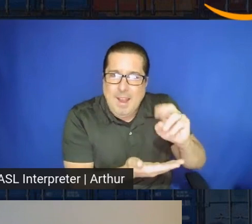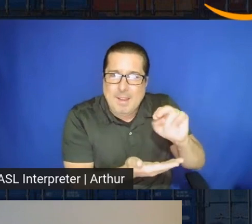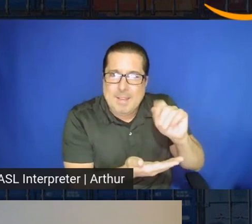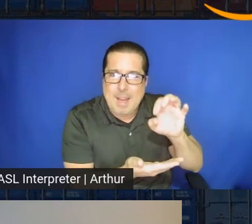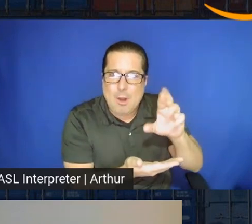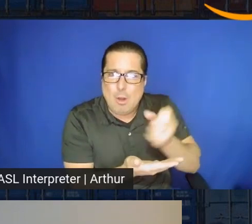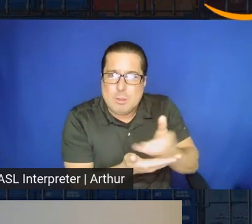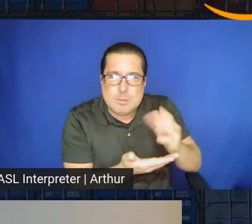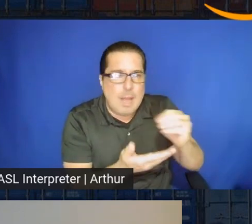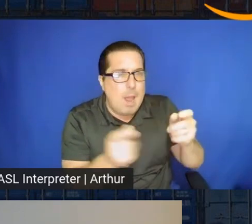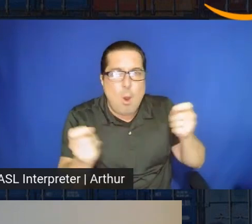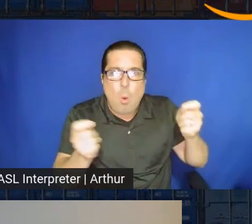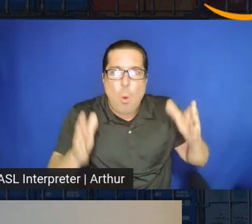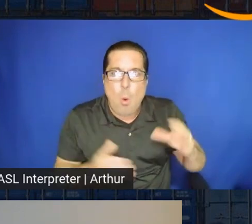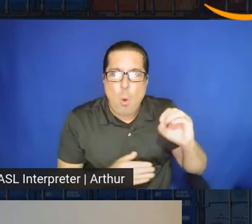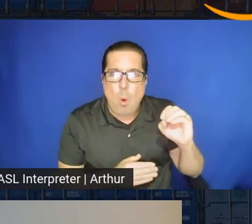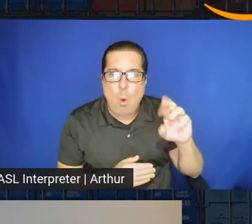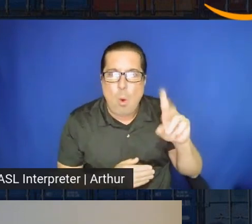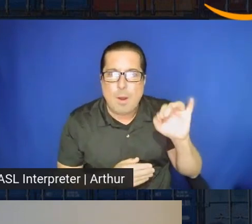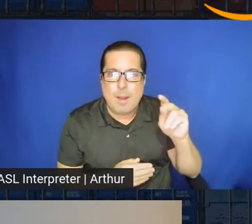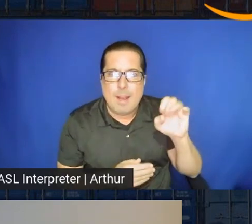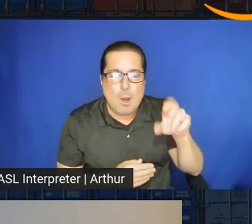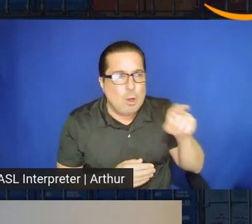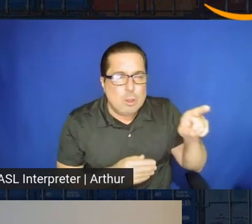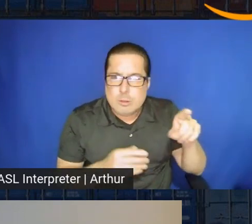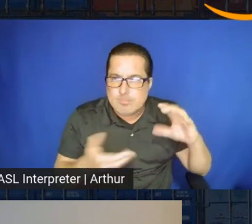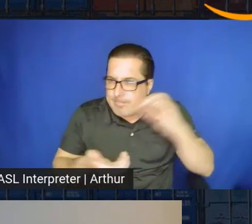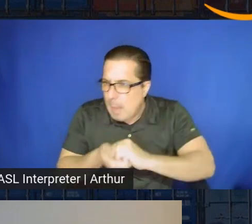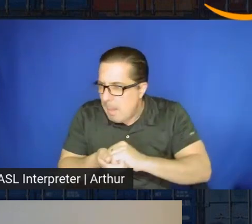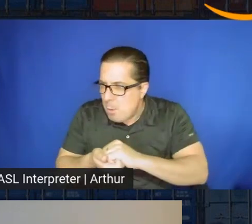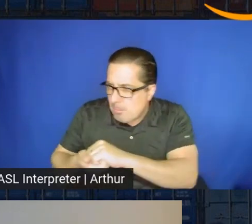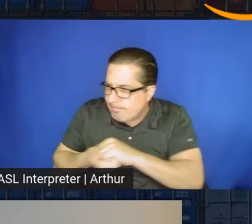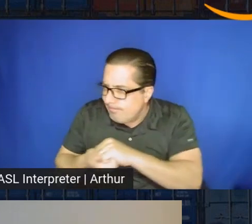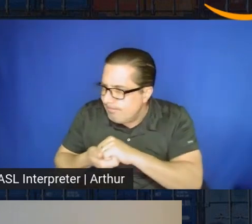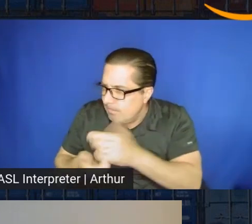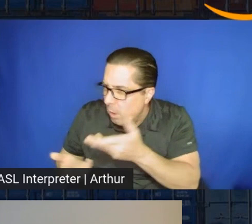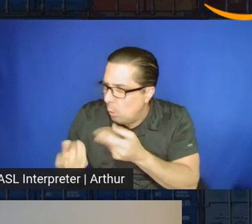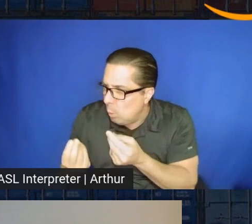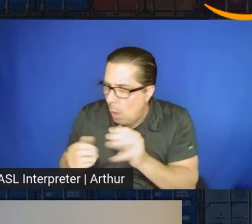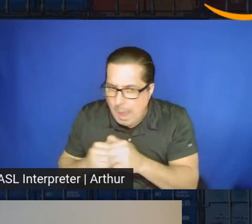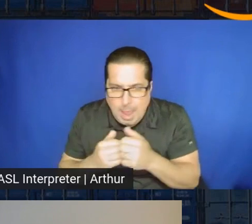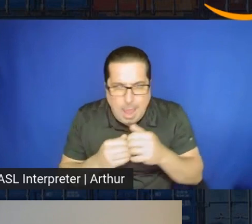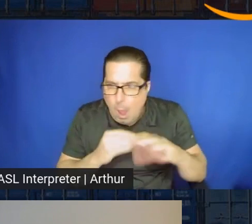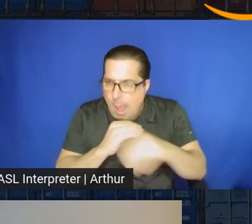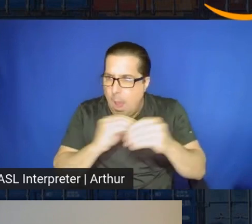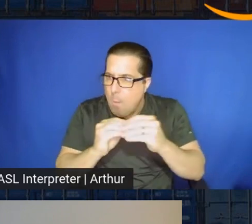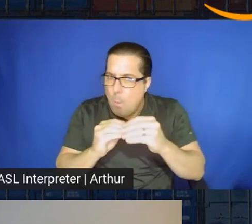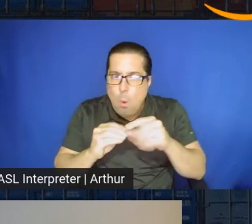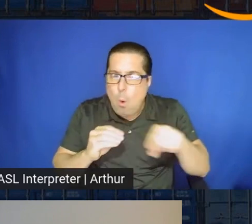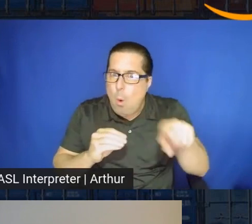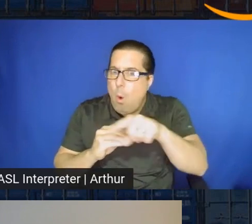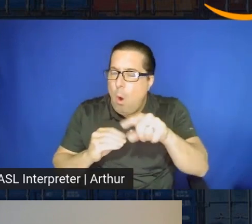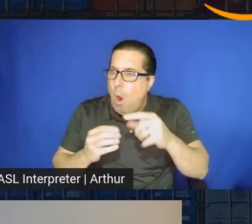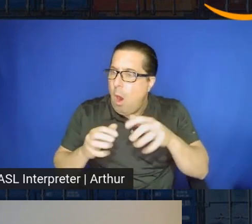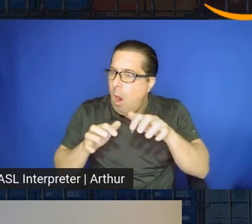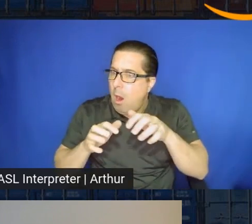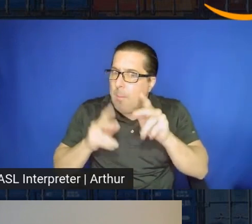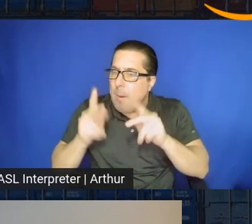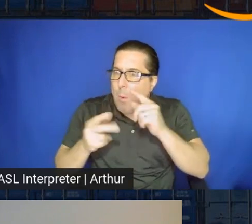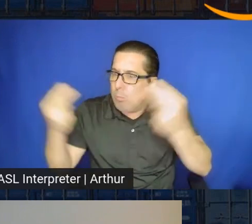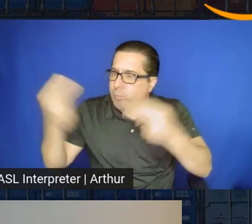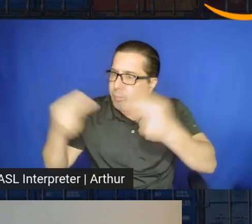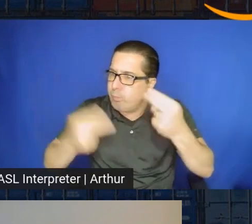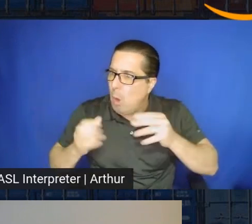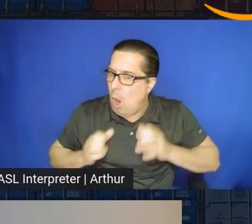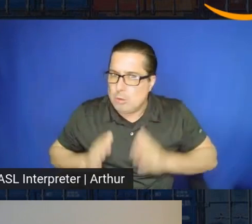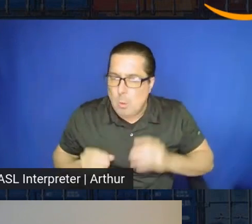we started collaborating and look at what can we do to bring more customer value onto the edge to the Snow